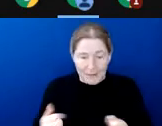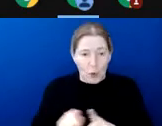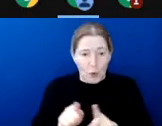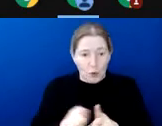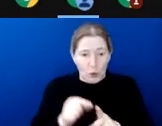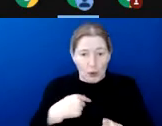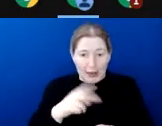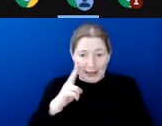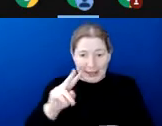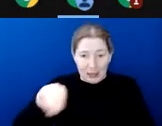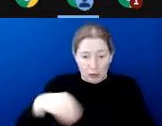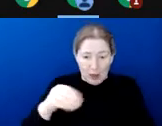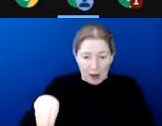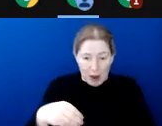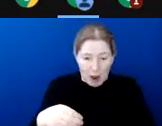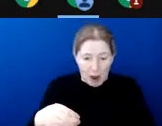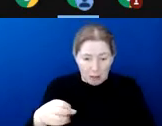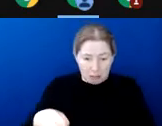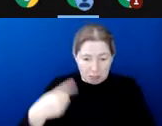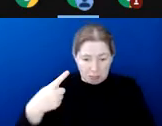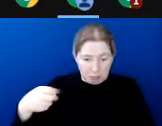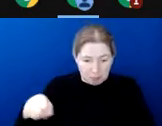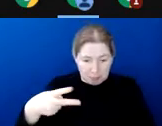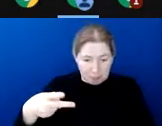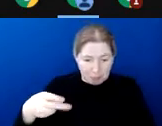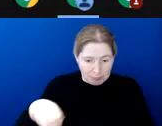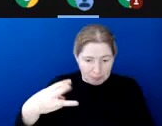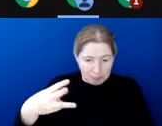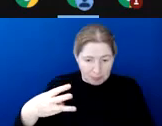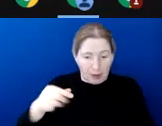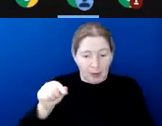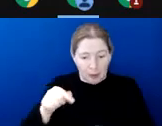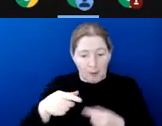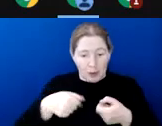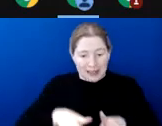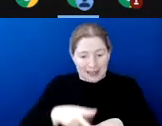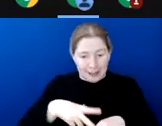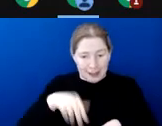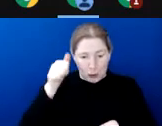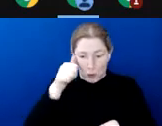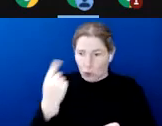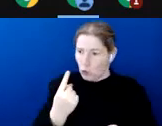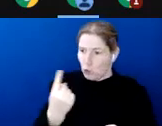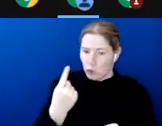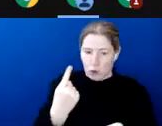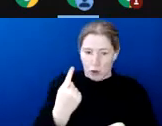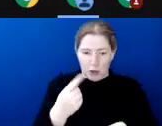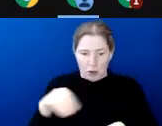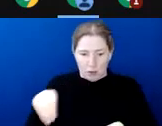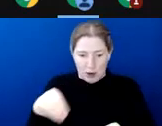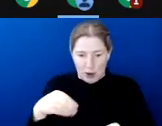credit cards coming in where the system would need to know who this credit card belongs to.